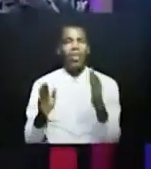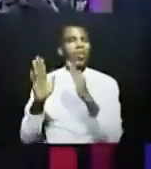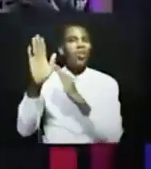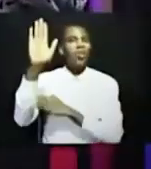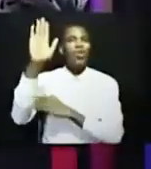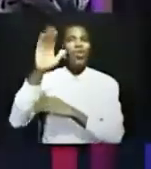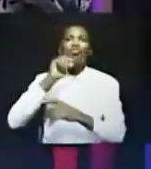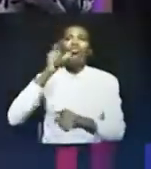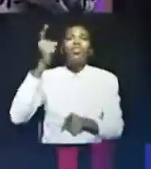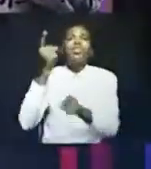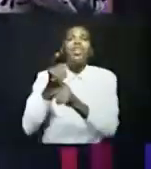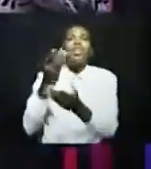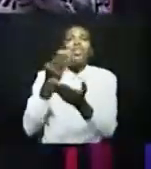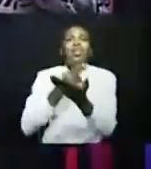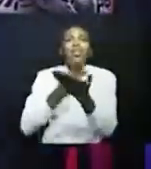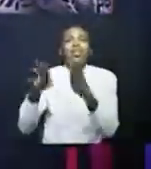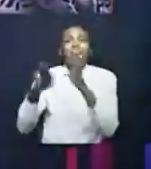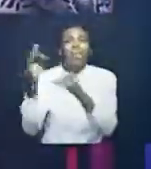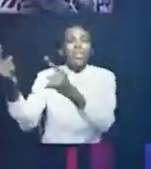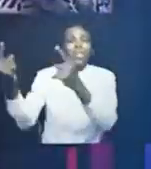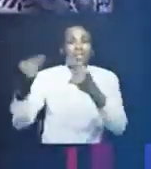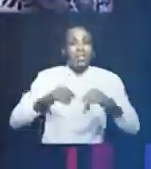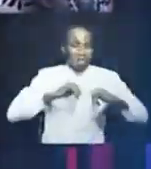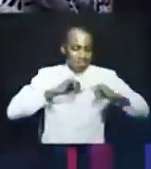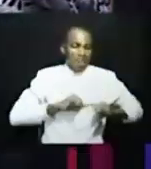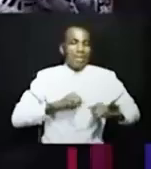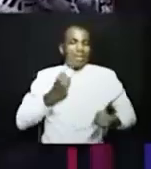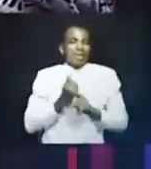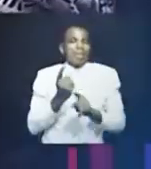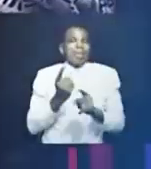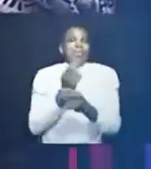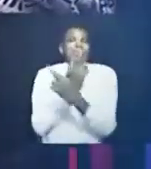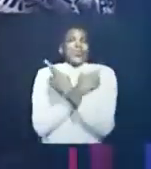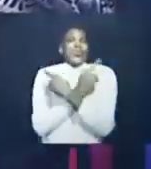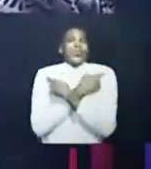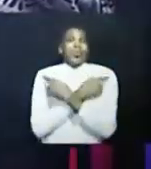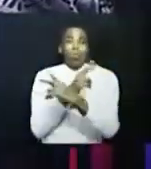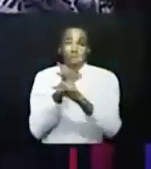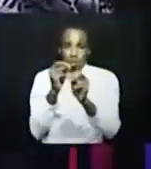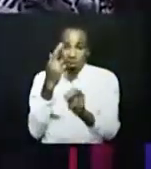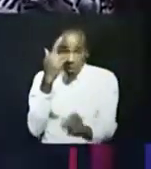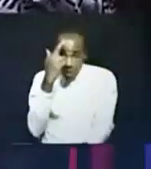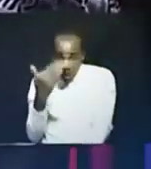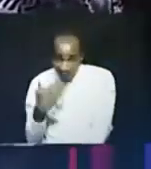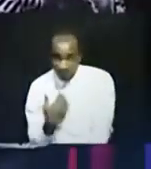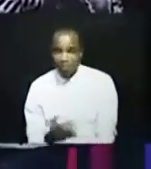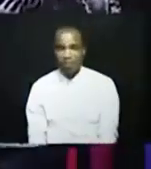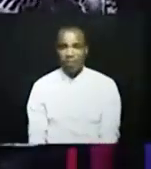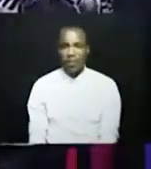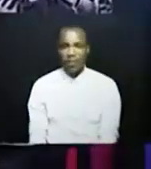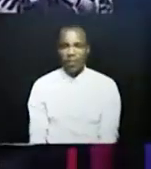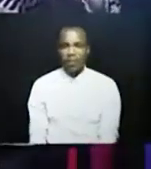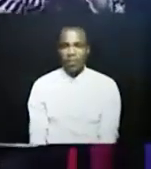the spirit of Jesus to come and dwell in us for naught. It is for a reason.